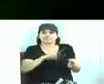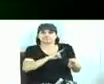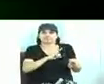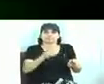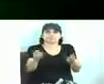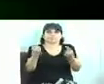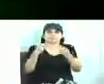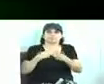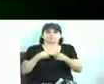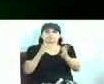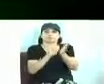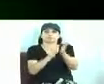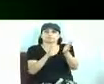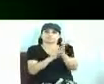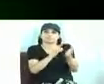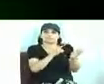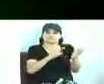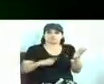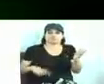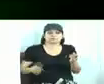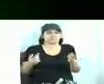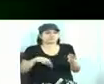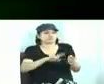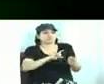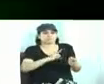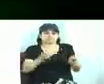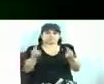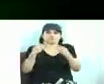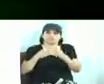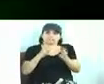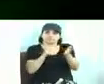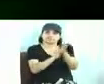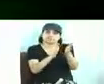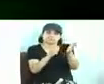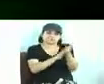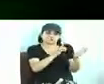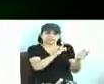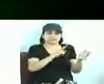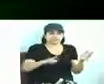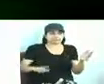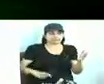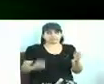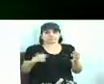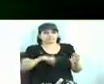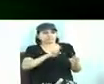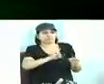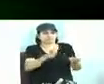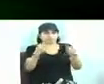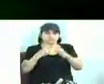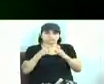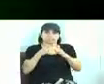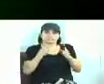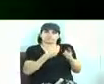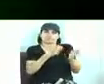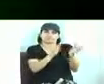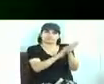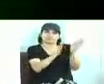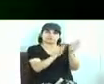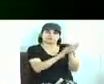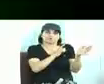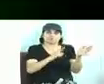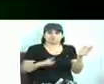to praise the Lord. We've come to praise the Lord. We've come to praise